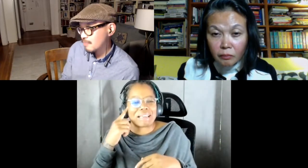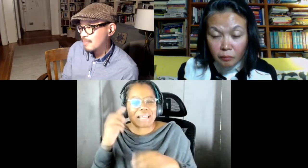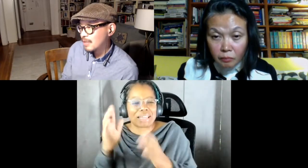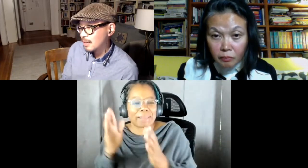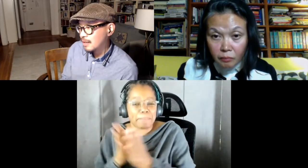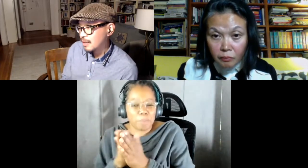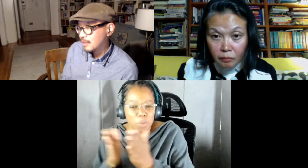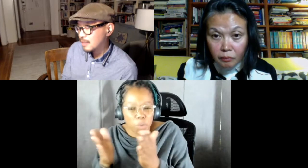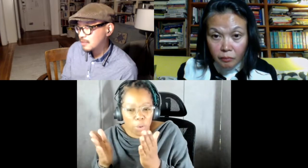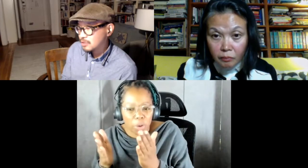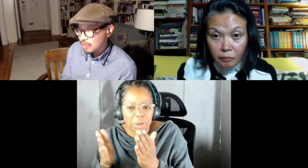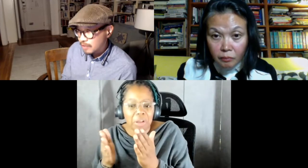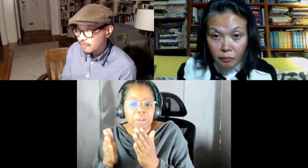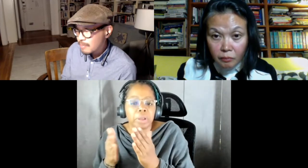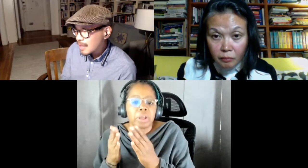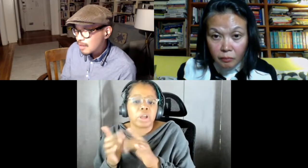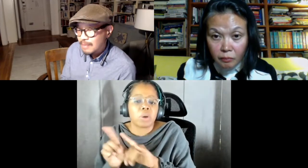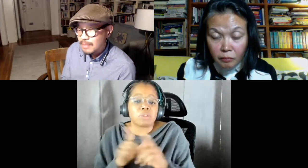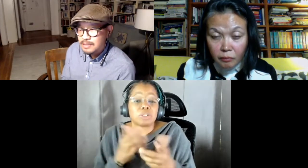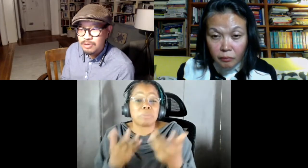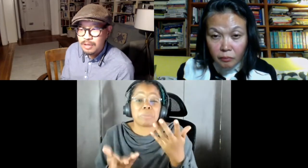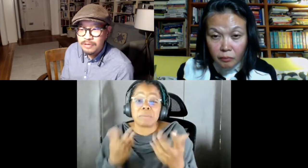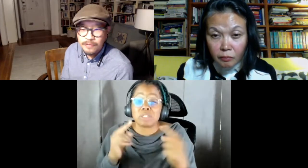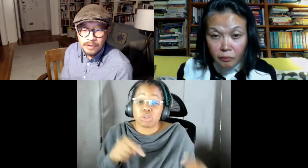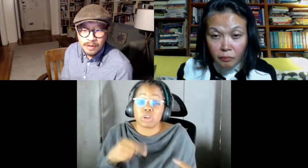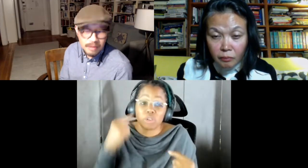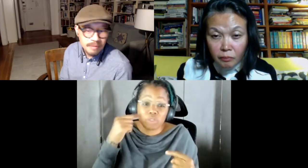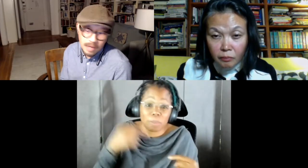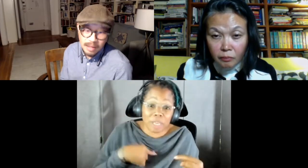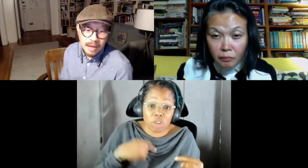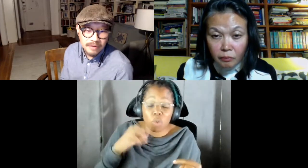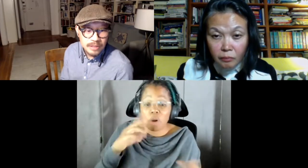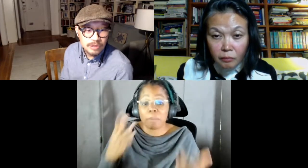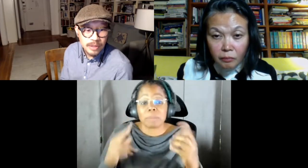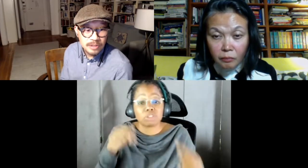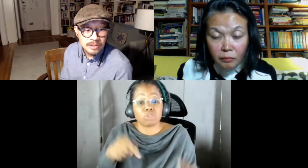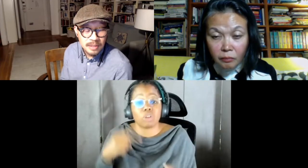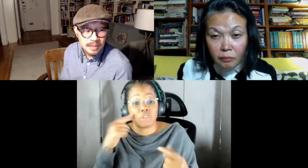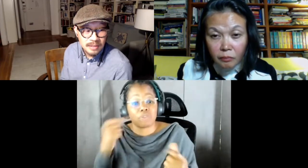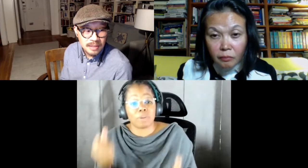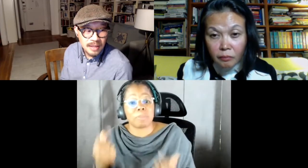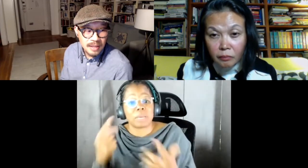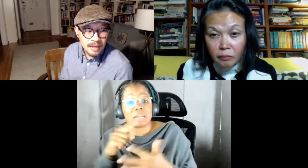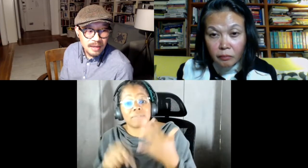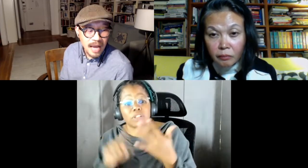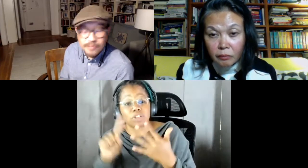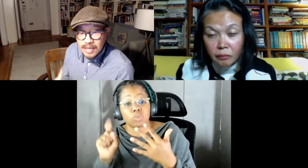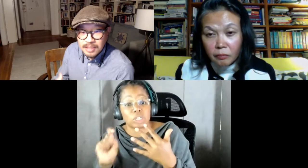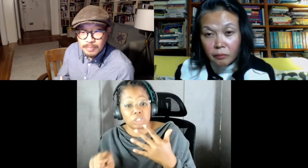what maybe is a struggle for me, or maybe is a struggle for a lot of these questions in these